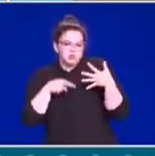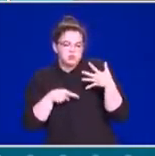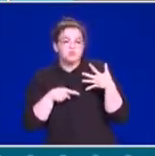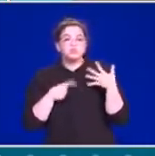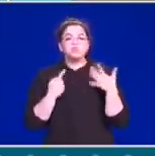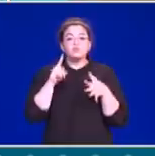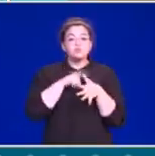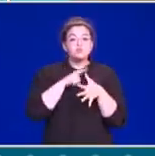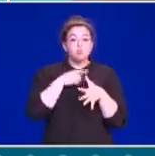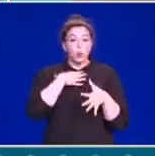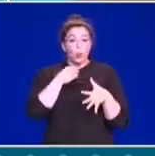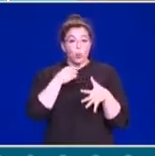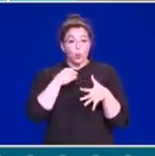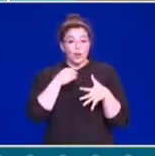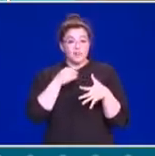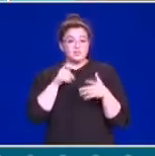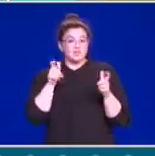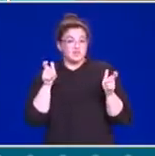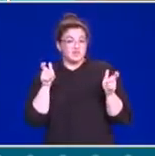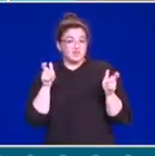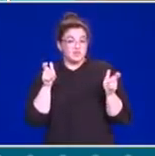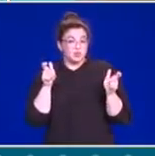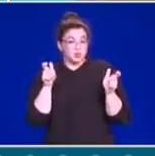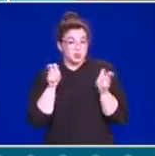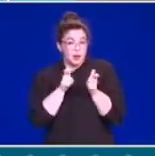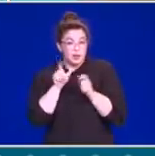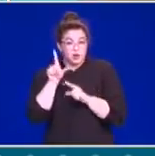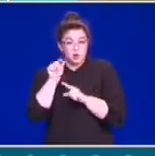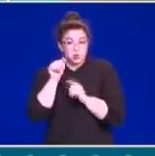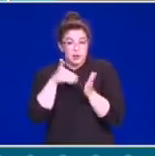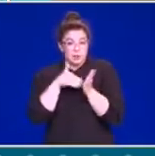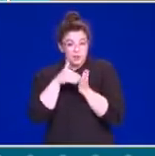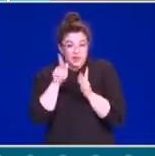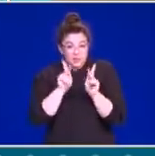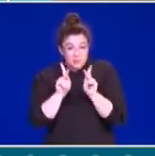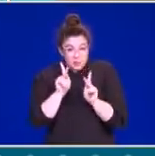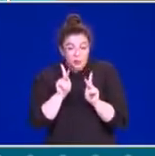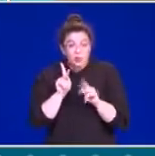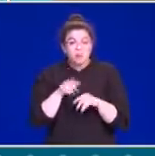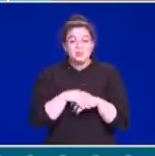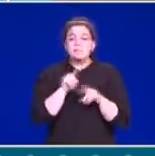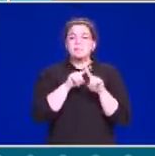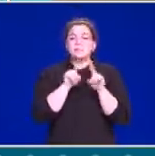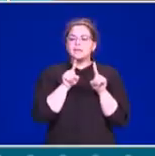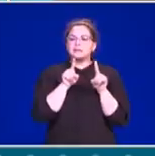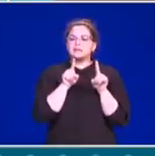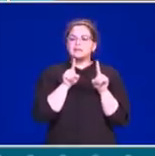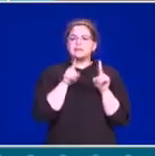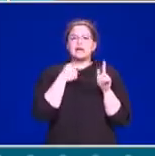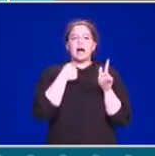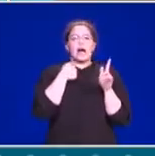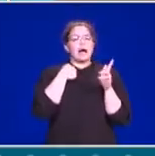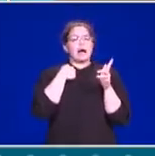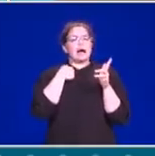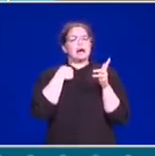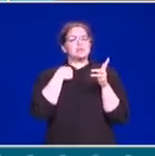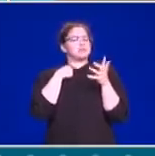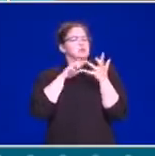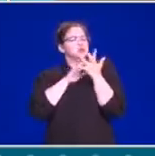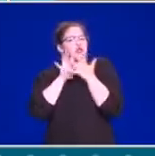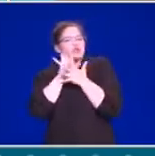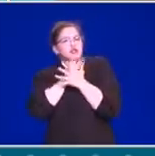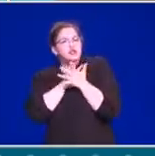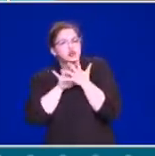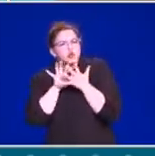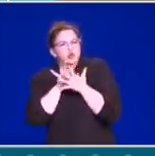the white population shrank by about 20 million people, if I have this accurate. But I'm a little unclear here whether they